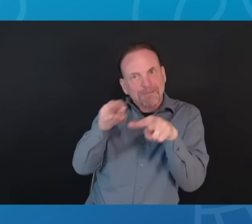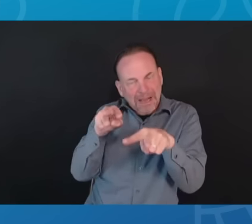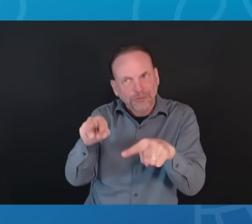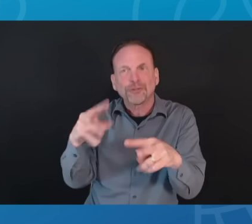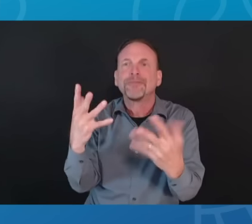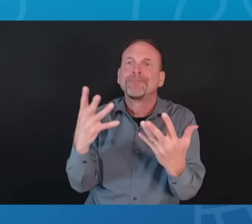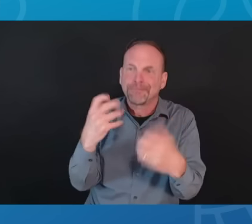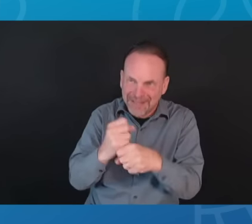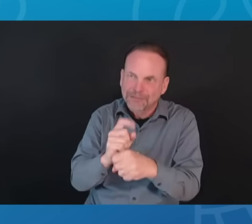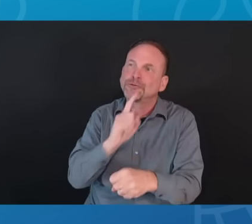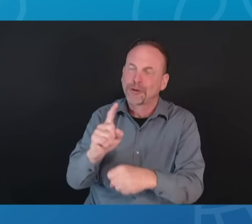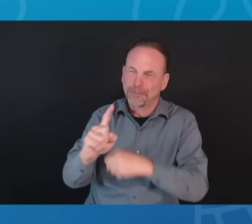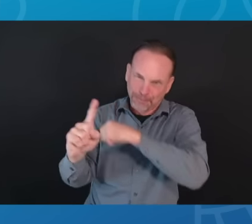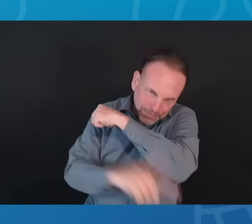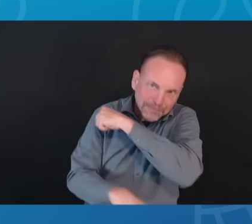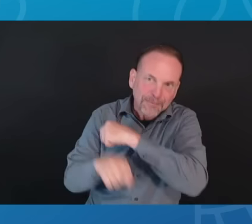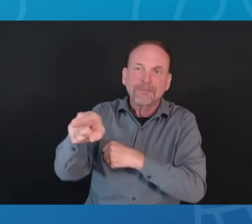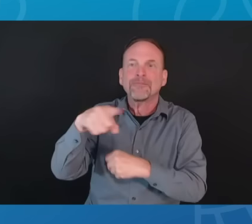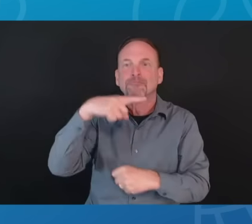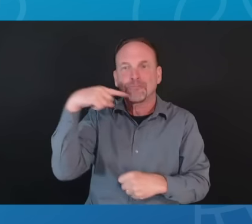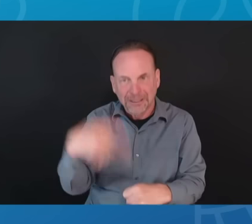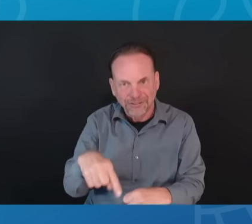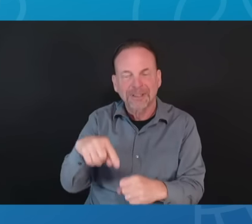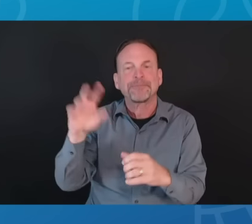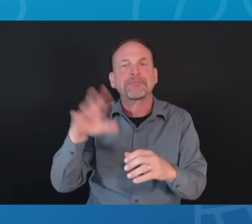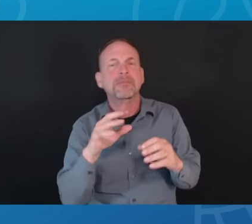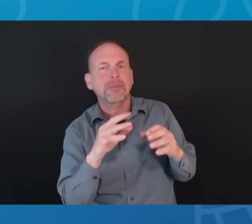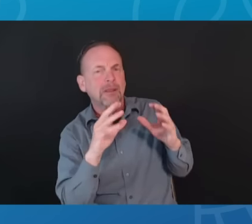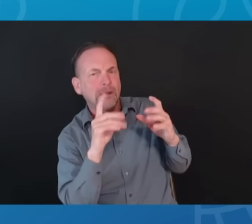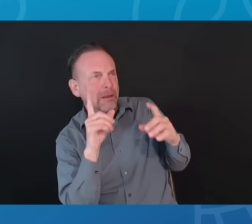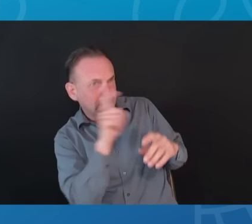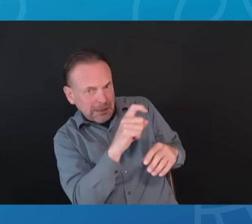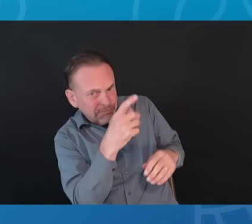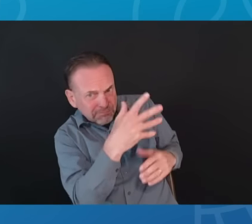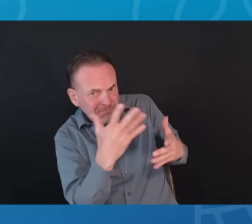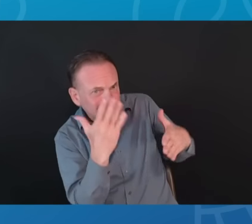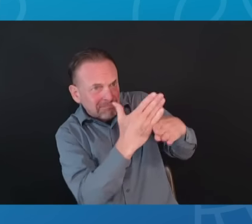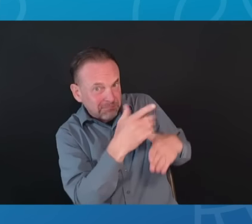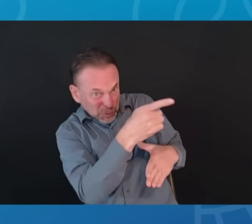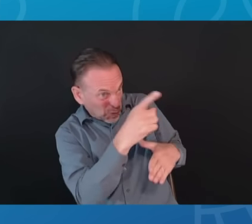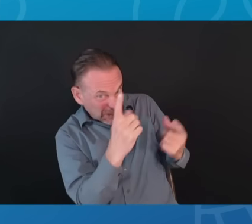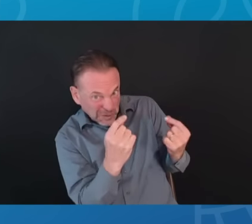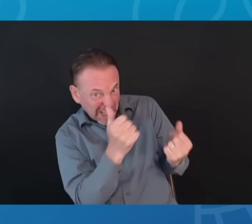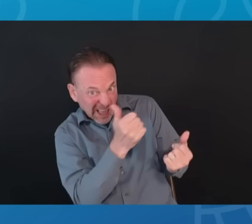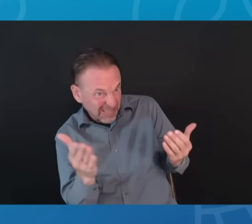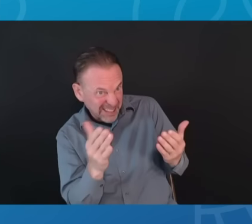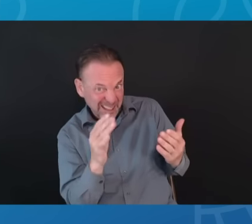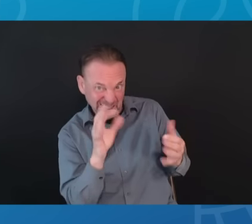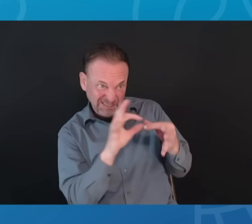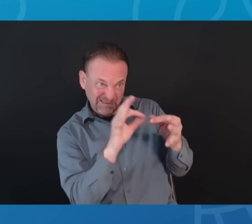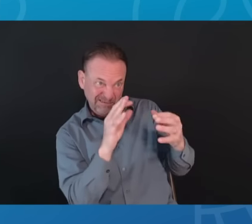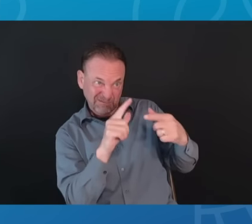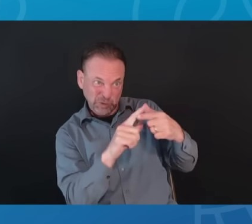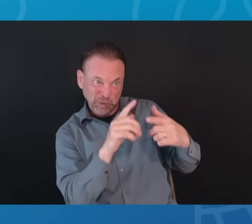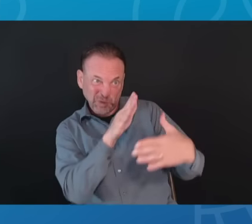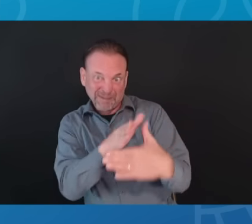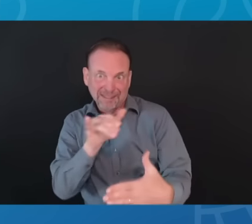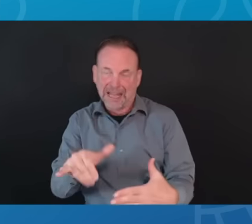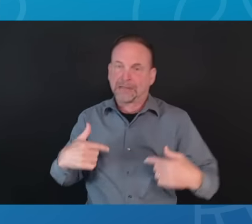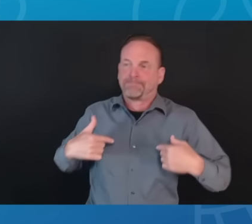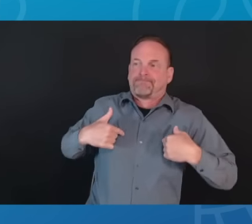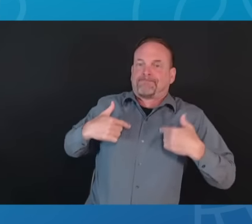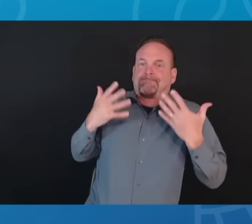are you doing anything in this case? I don't have anything to announce. Do you even know if it's true? So I don't have anything to announce today, but I'll tell you that we watch these things